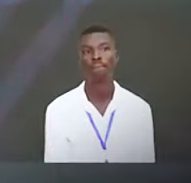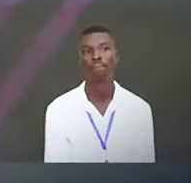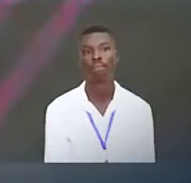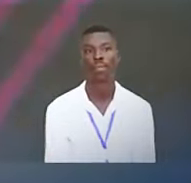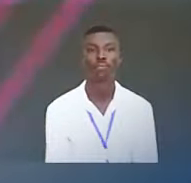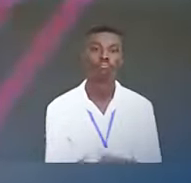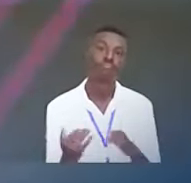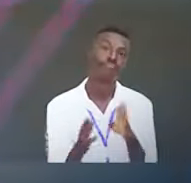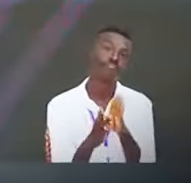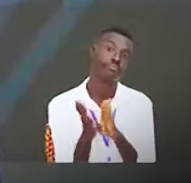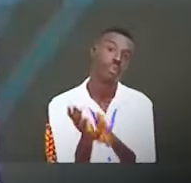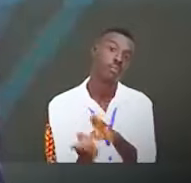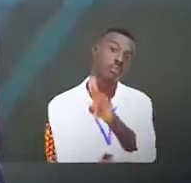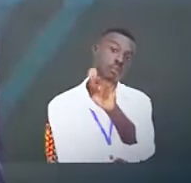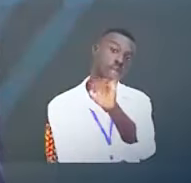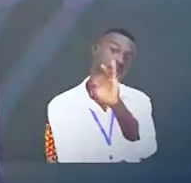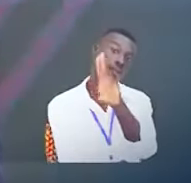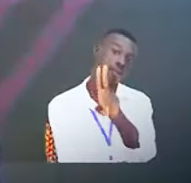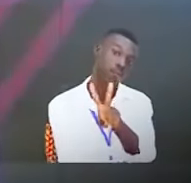NIV,